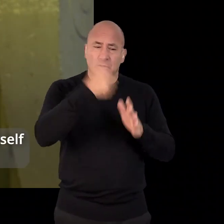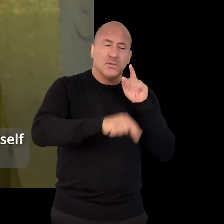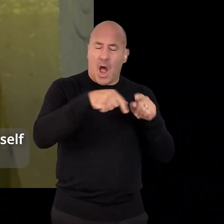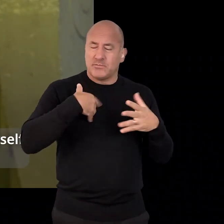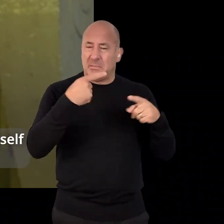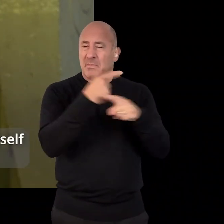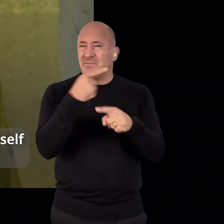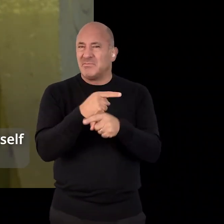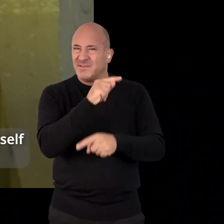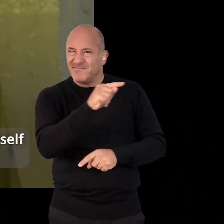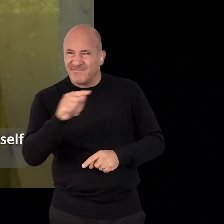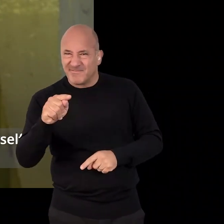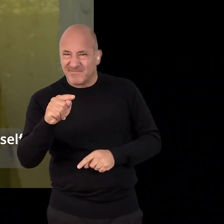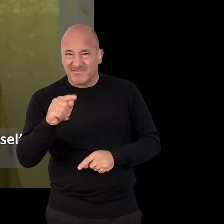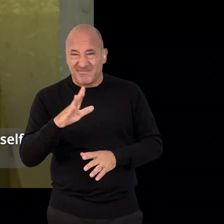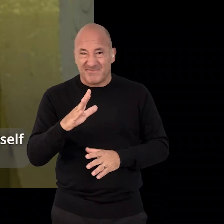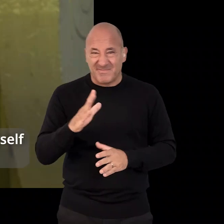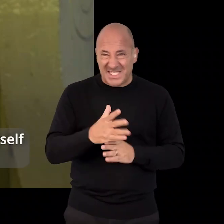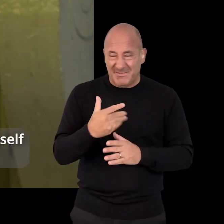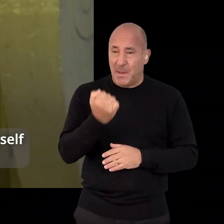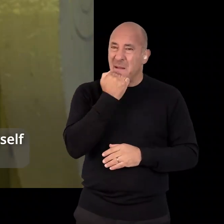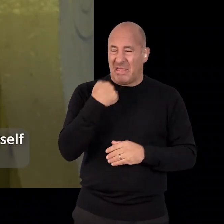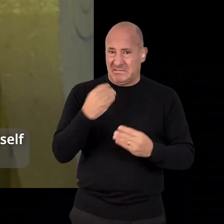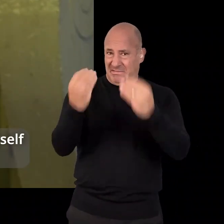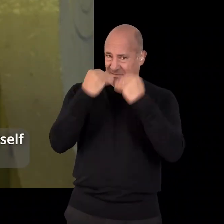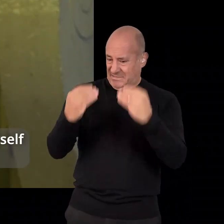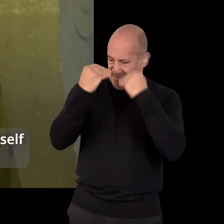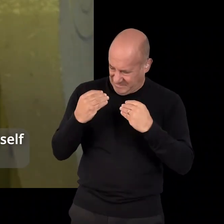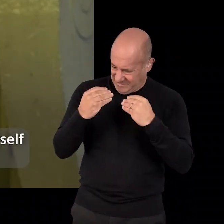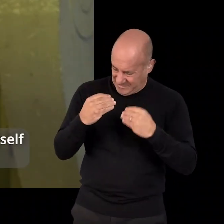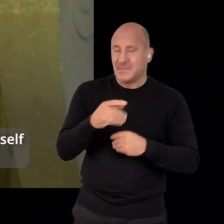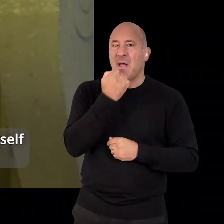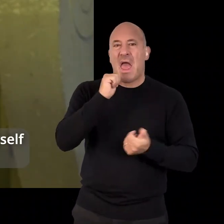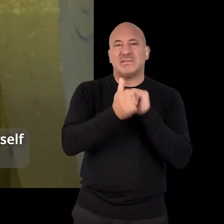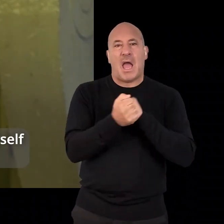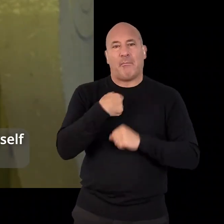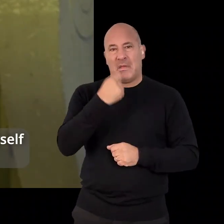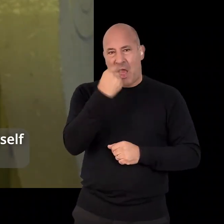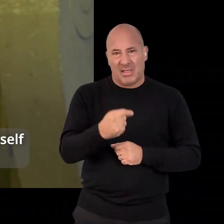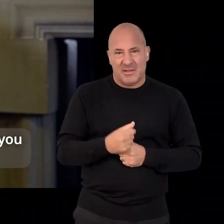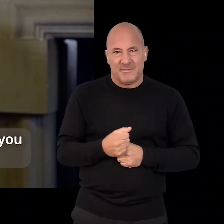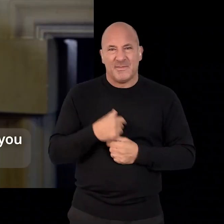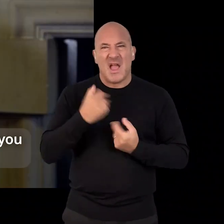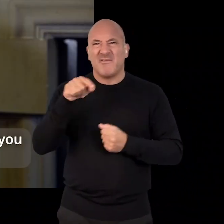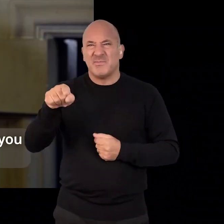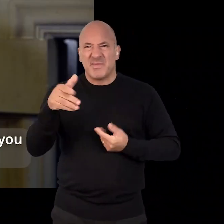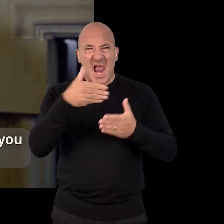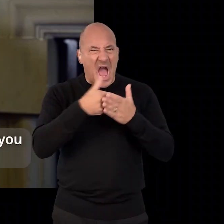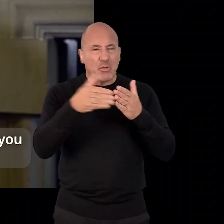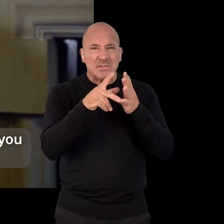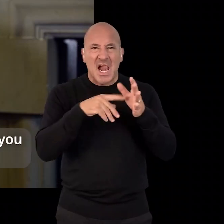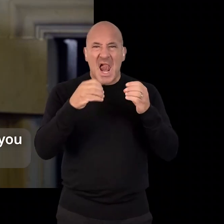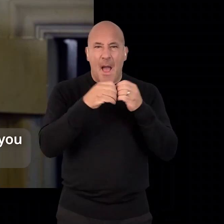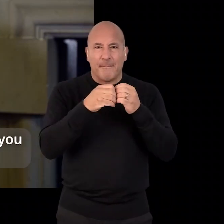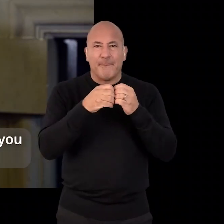I missed the start of subjects, so basically I taught myself maths to take my maths exam. We had a thing called the